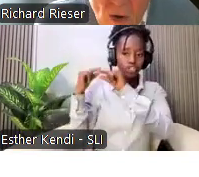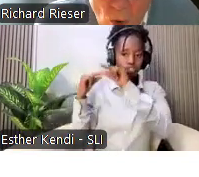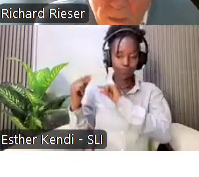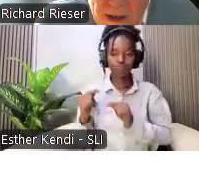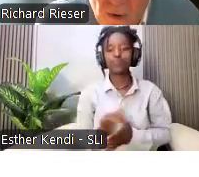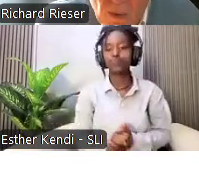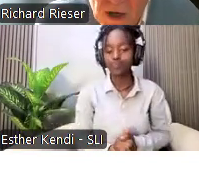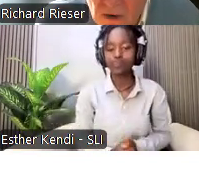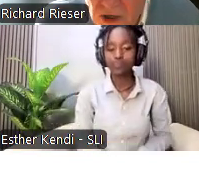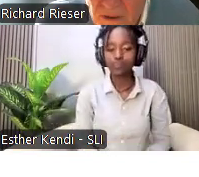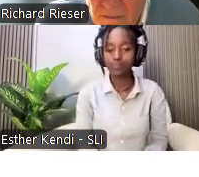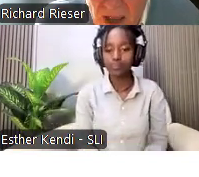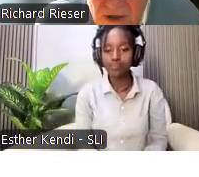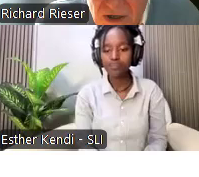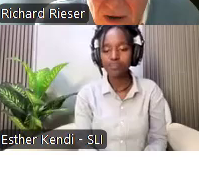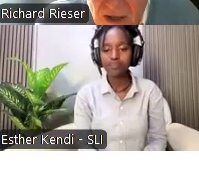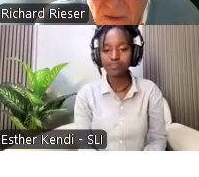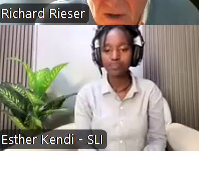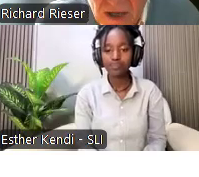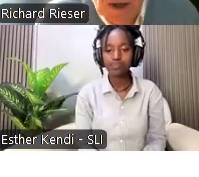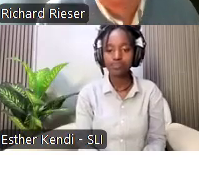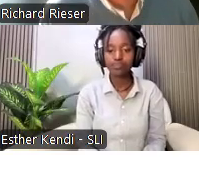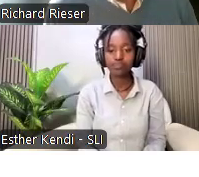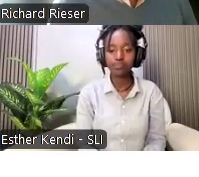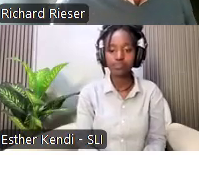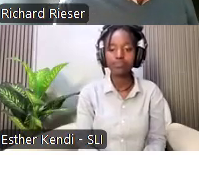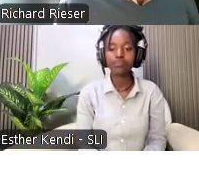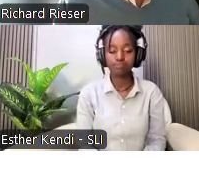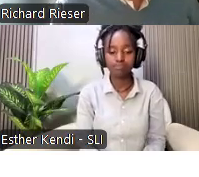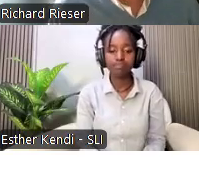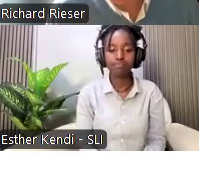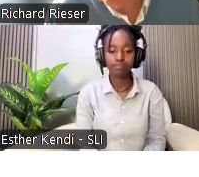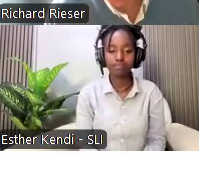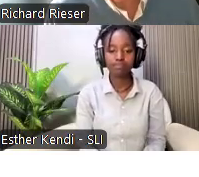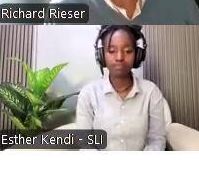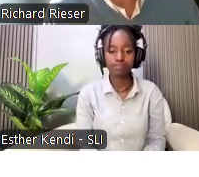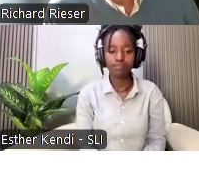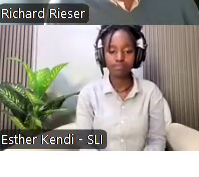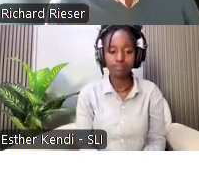people, all people with long-term impairments around the world. Thank you.